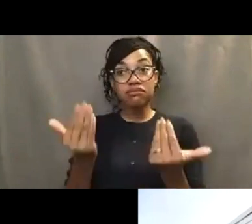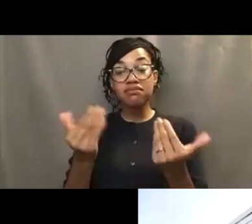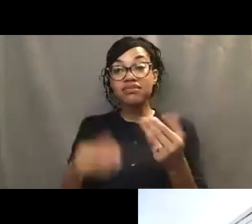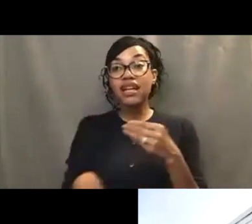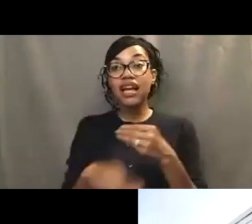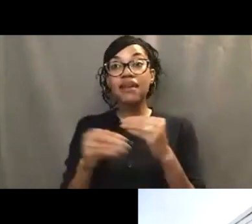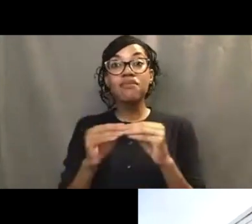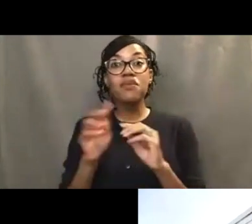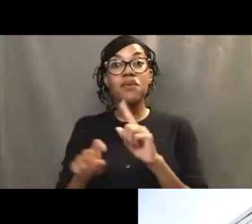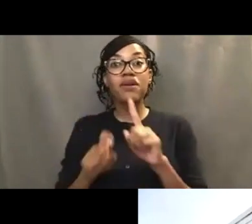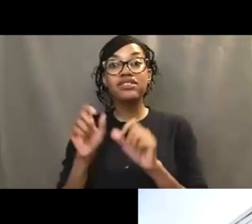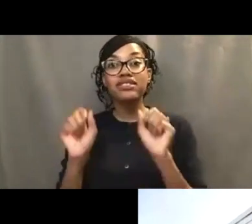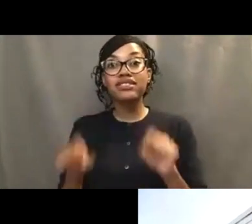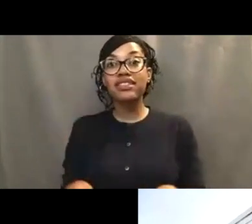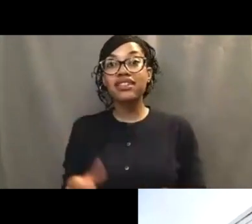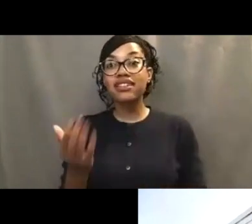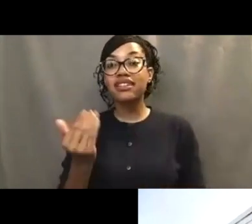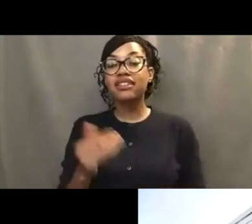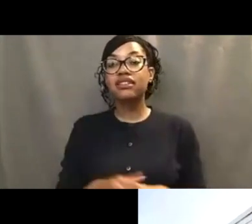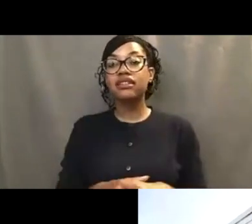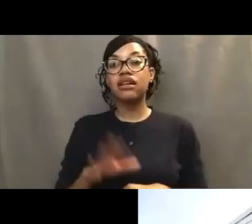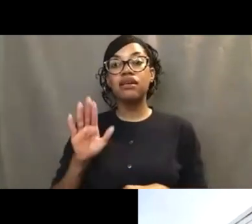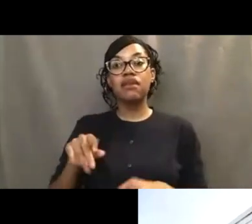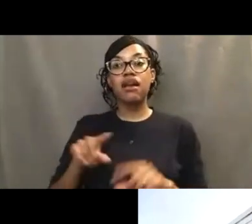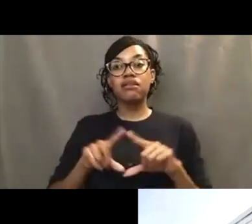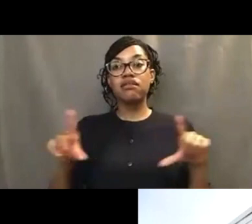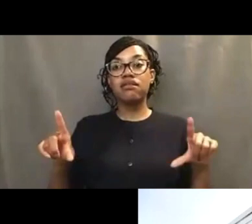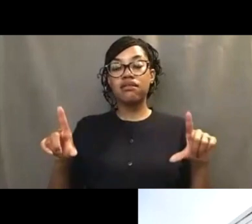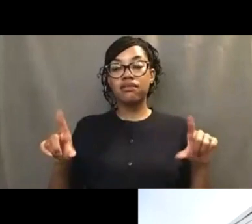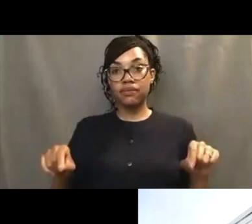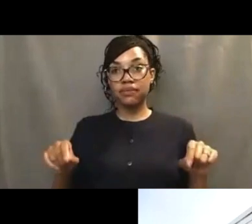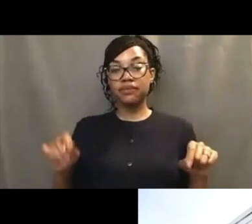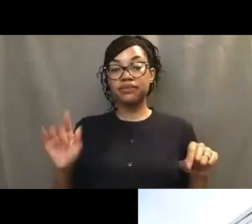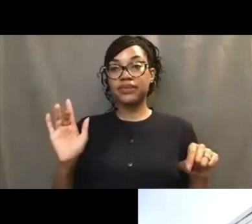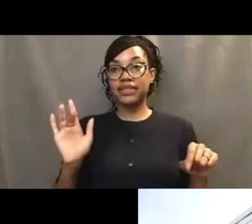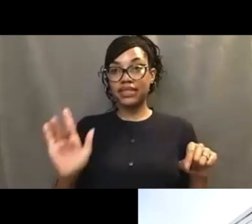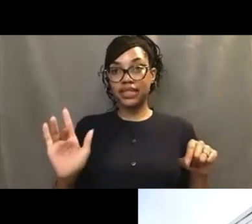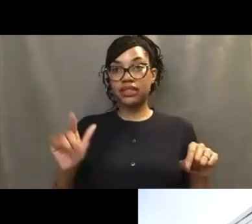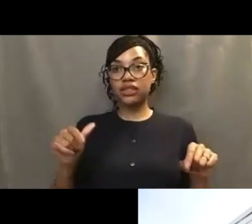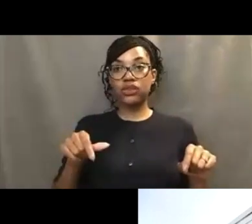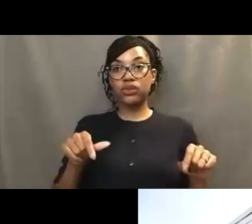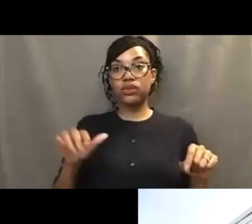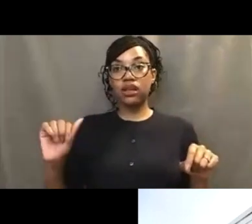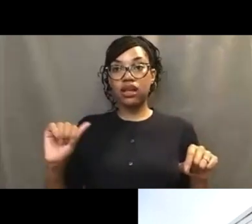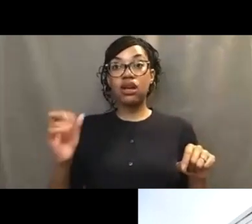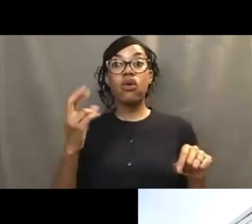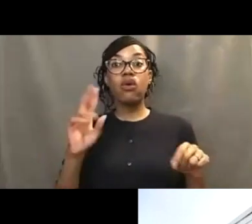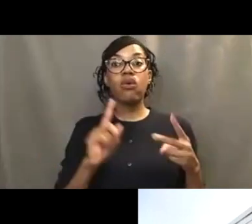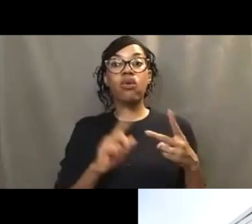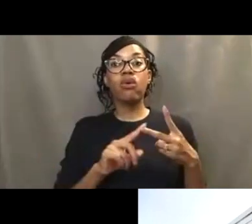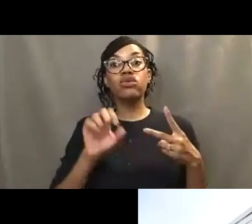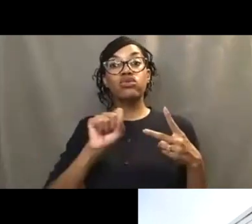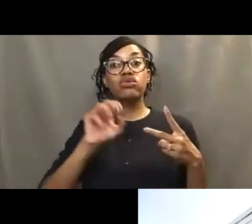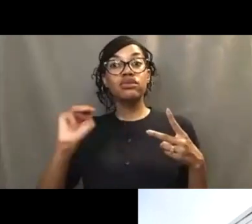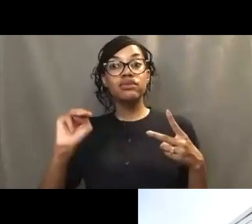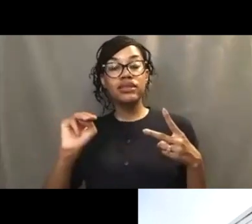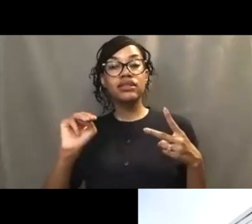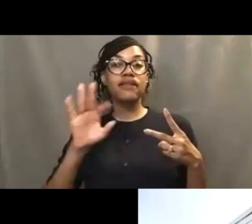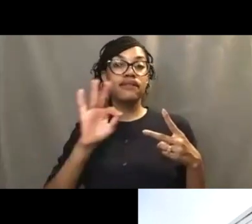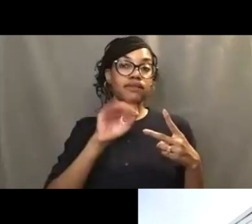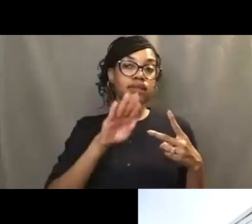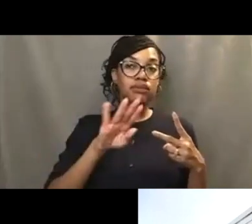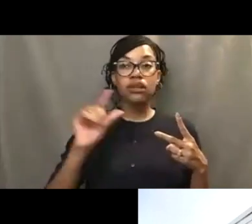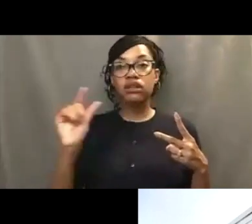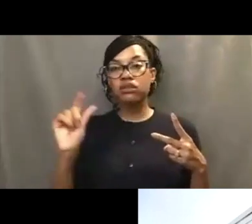questions. So at the bottom of your screen, if you push the button, or if you're on social media and you'd like to add it to the comments, we can